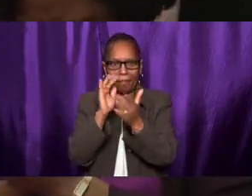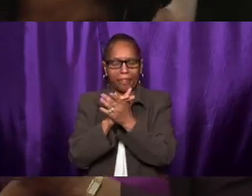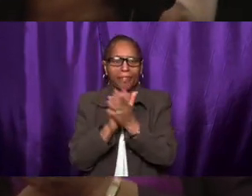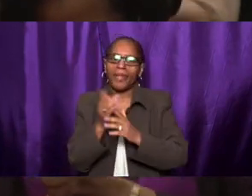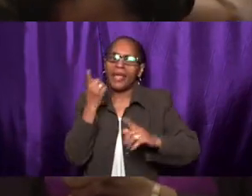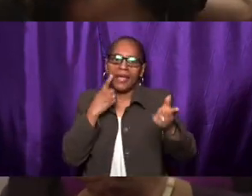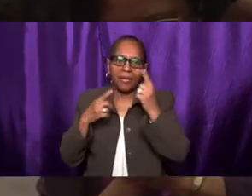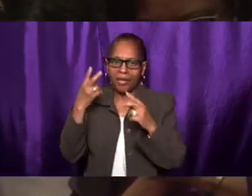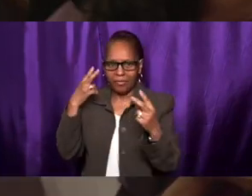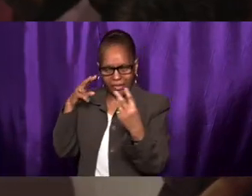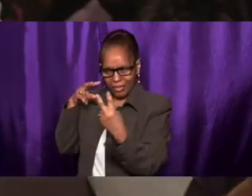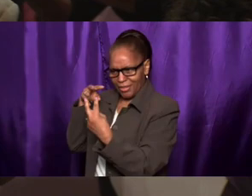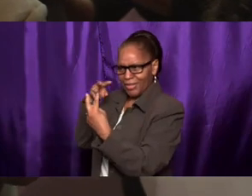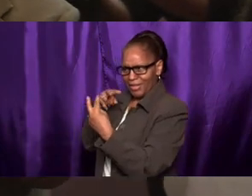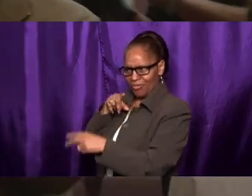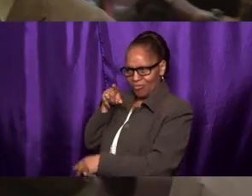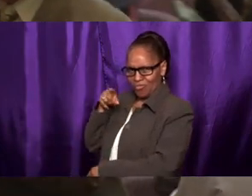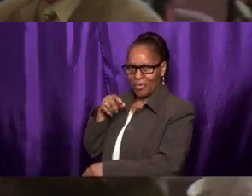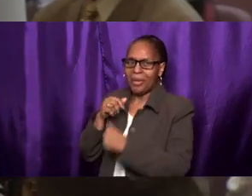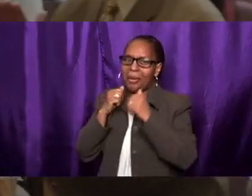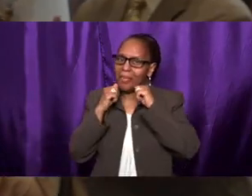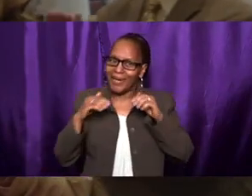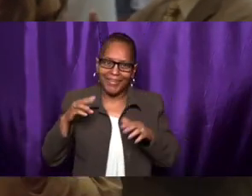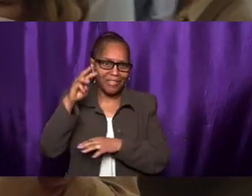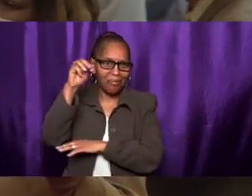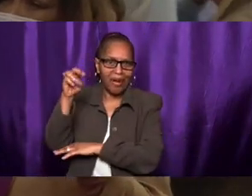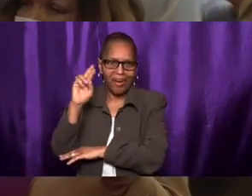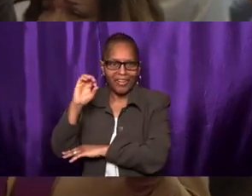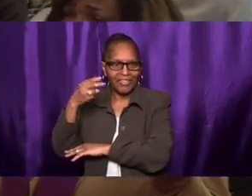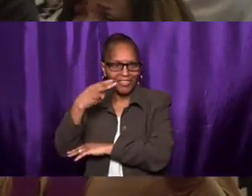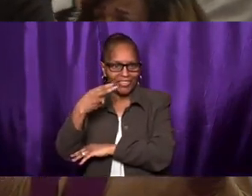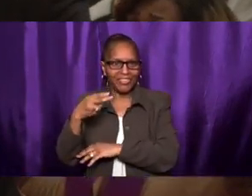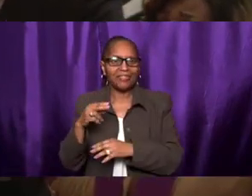Come on, look at him. Tell him, blessed March, blessed March.